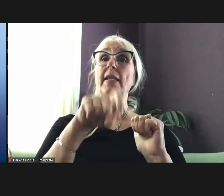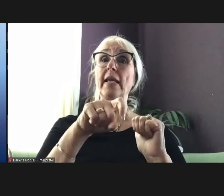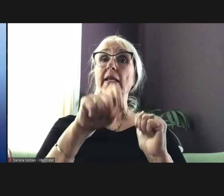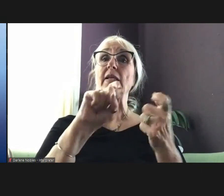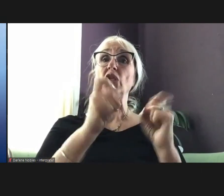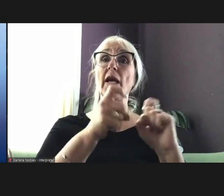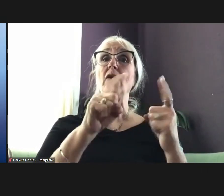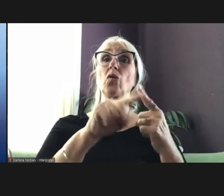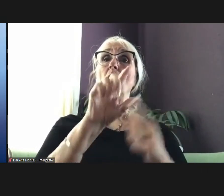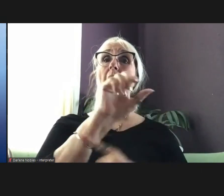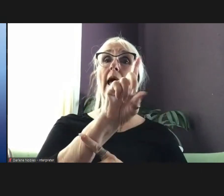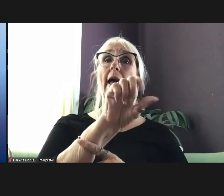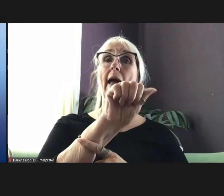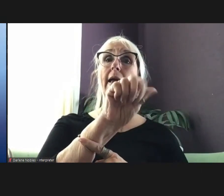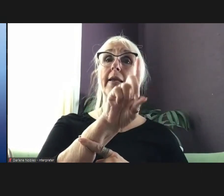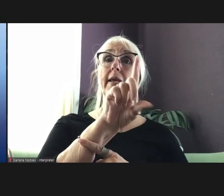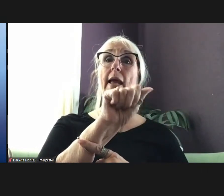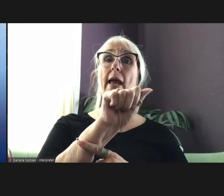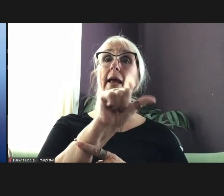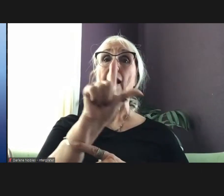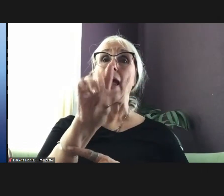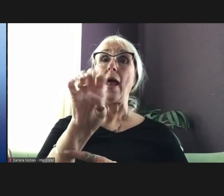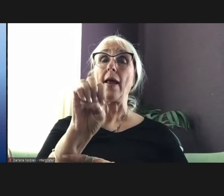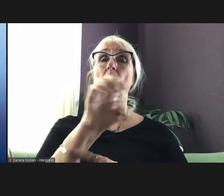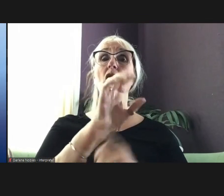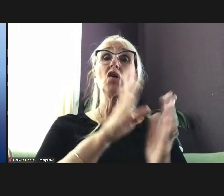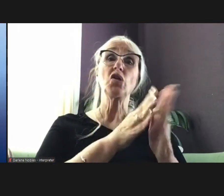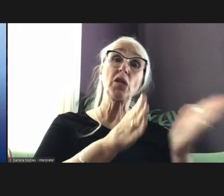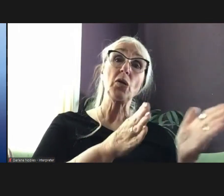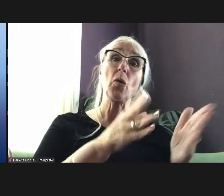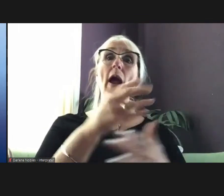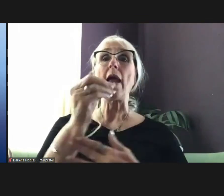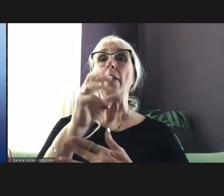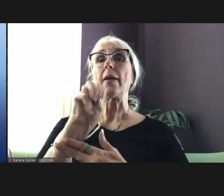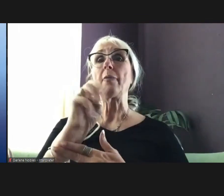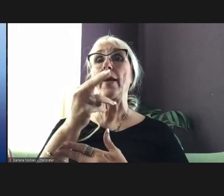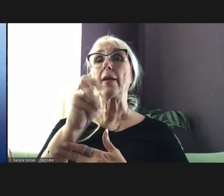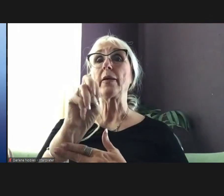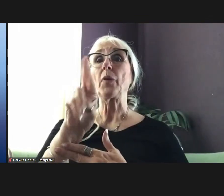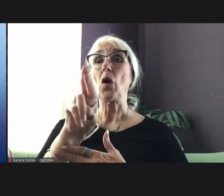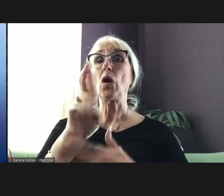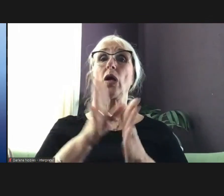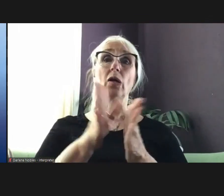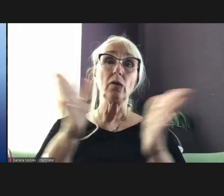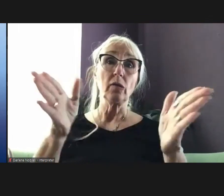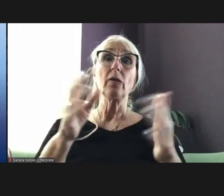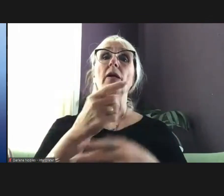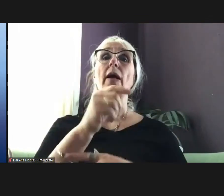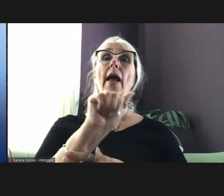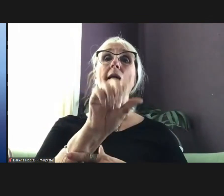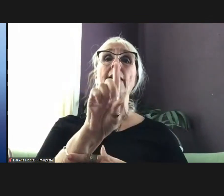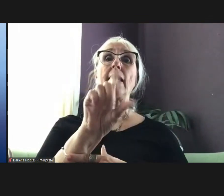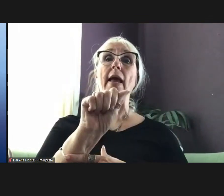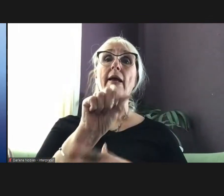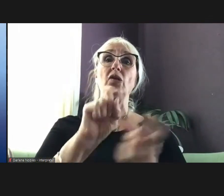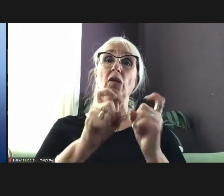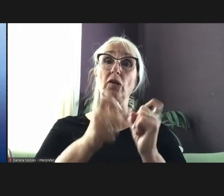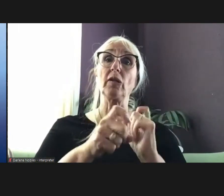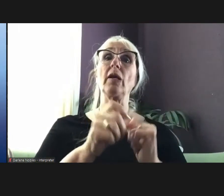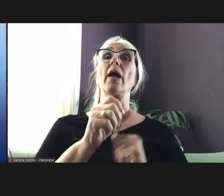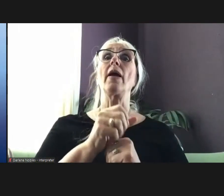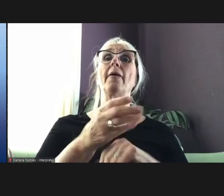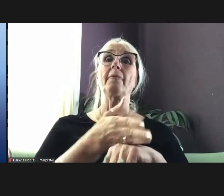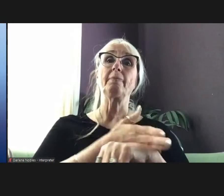lines, one for the general ADA line and one for the MHMR ADA modifications. And these are,